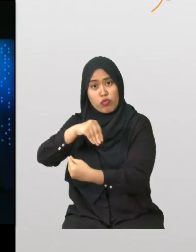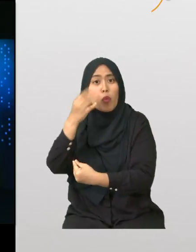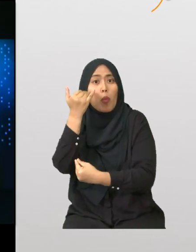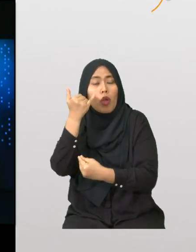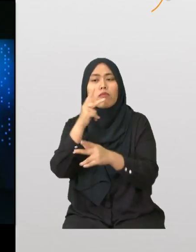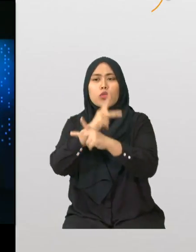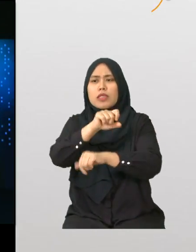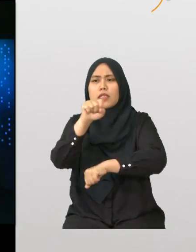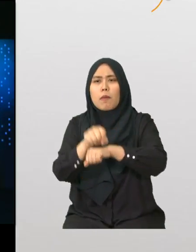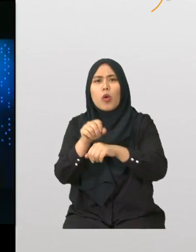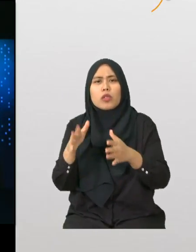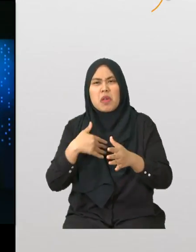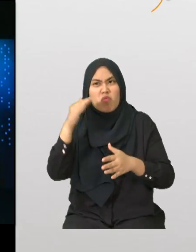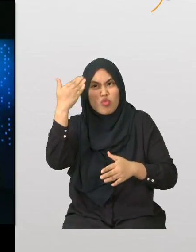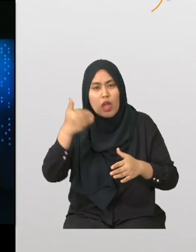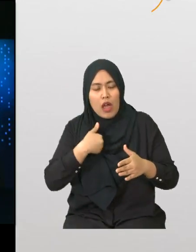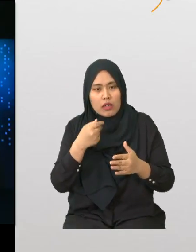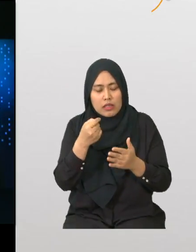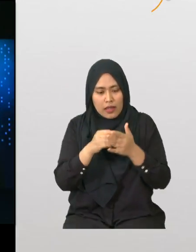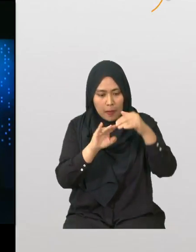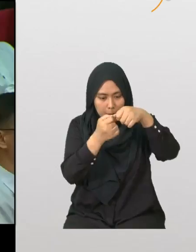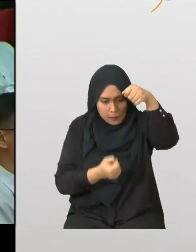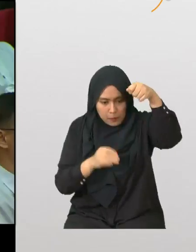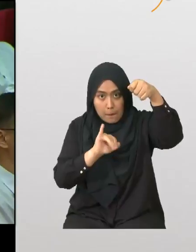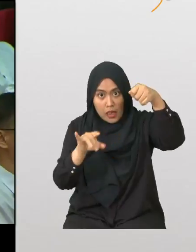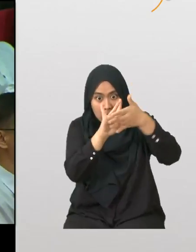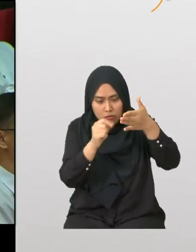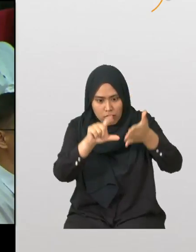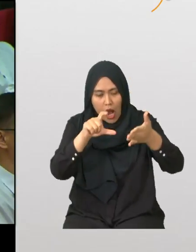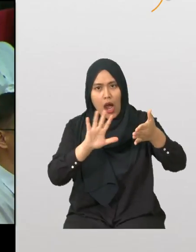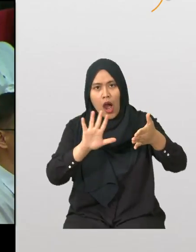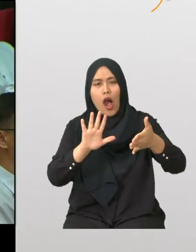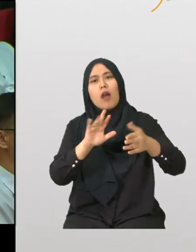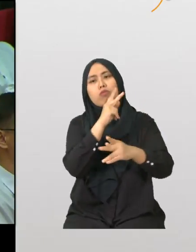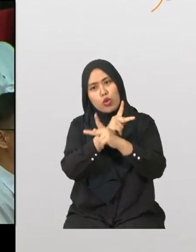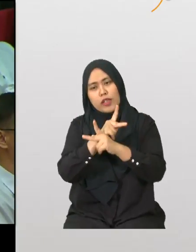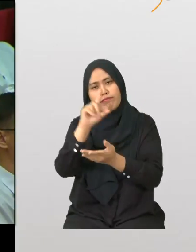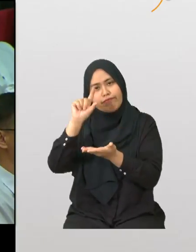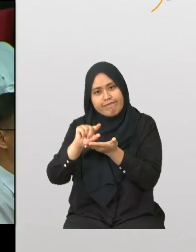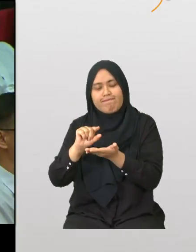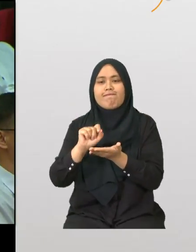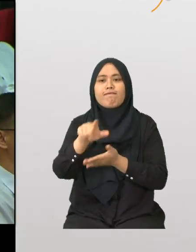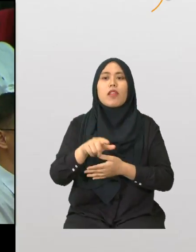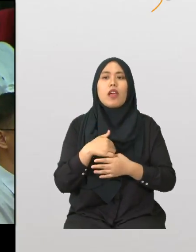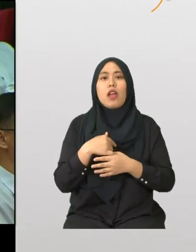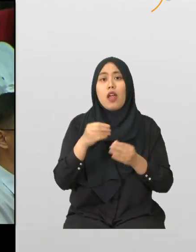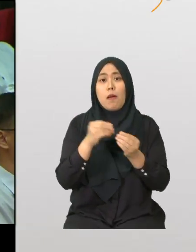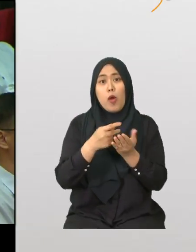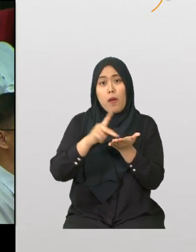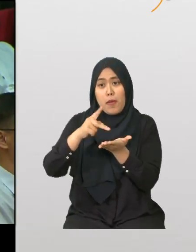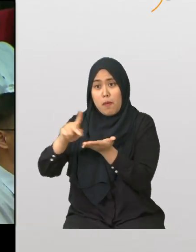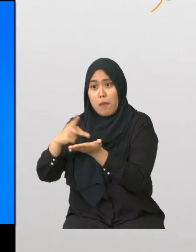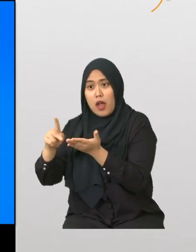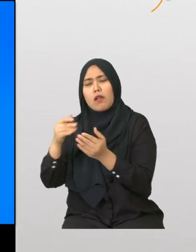from unexpected medical bills, big ones. The payouts are more generous, and there's no